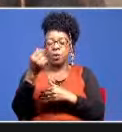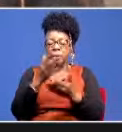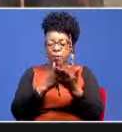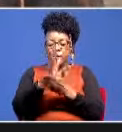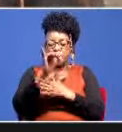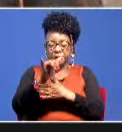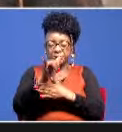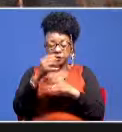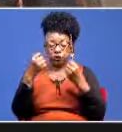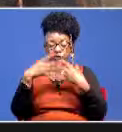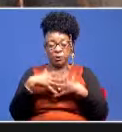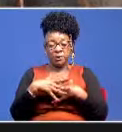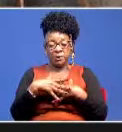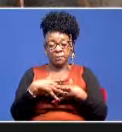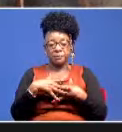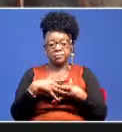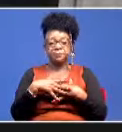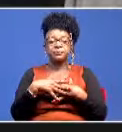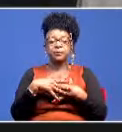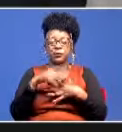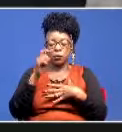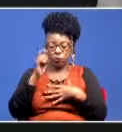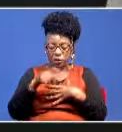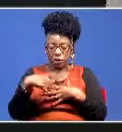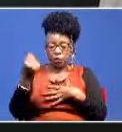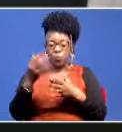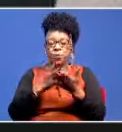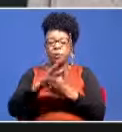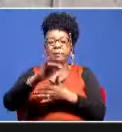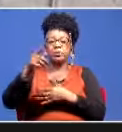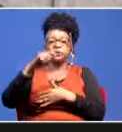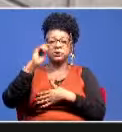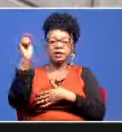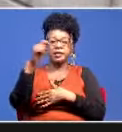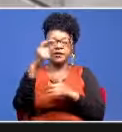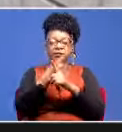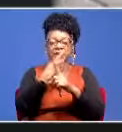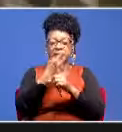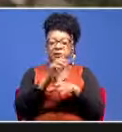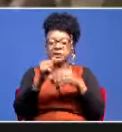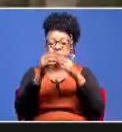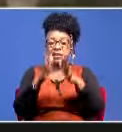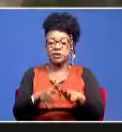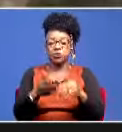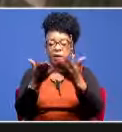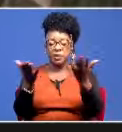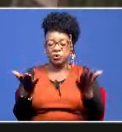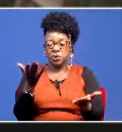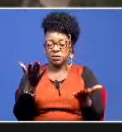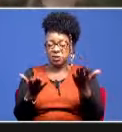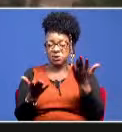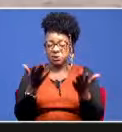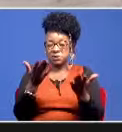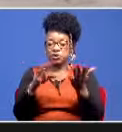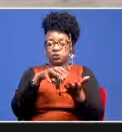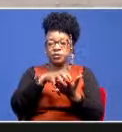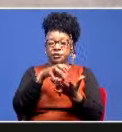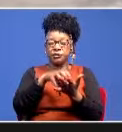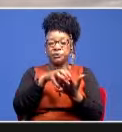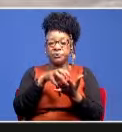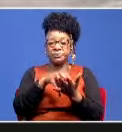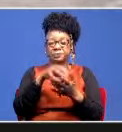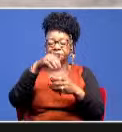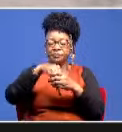trauma will go through Mount Kenya. Various leaders were also present to assess the situation. Interior CS